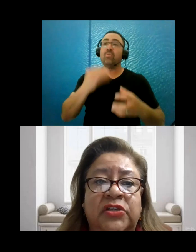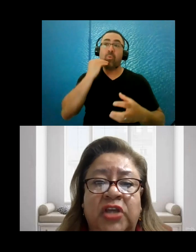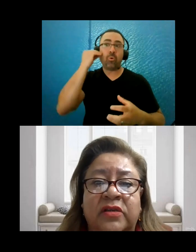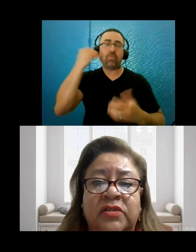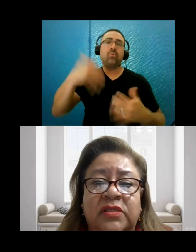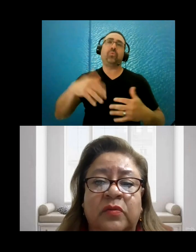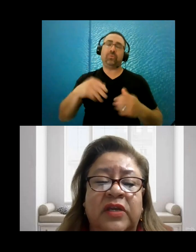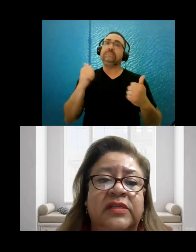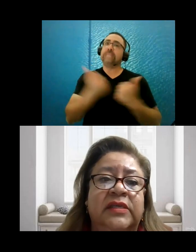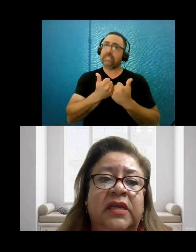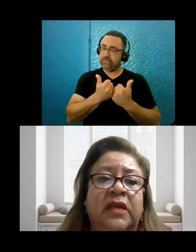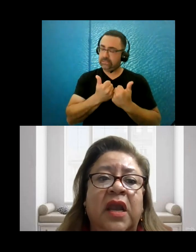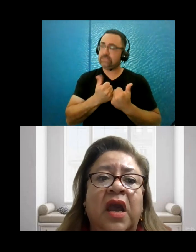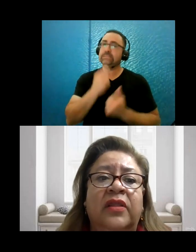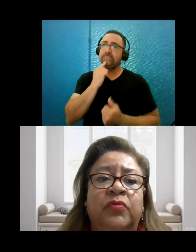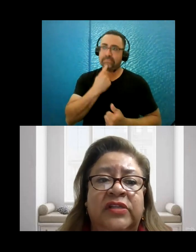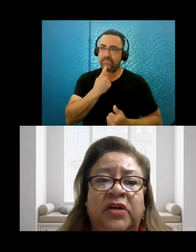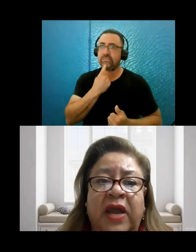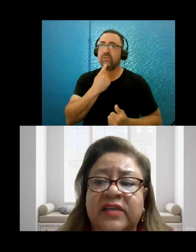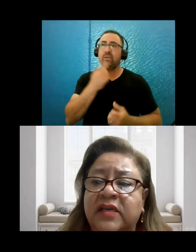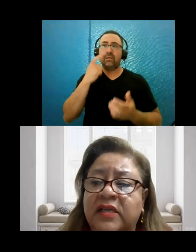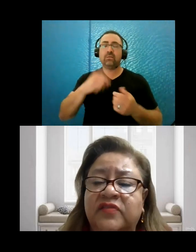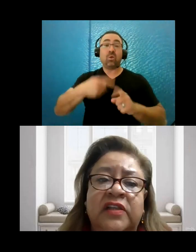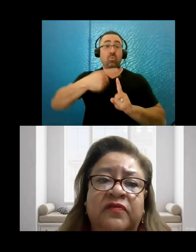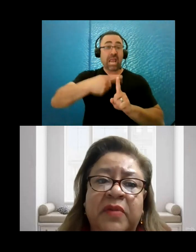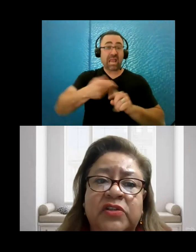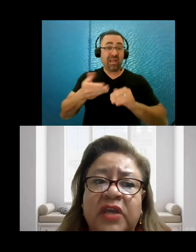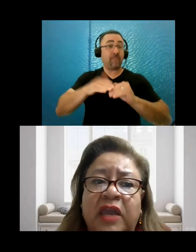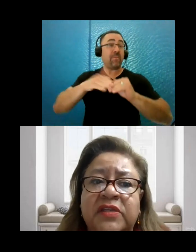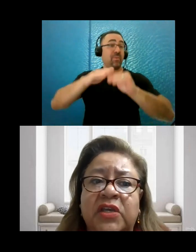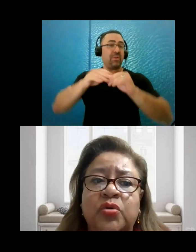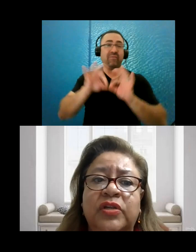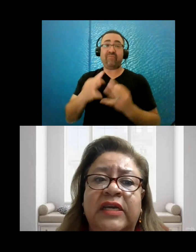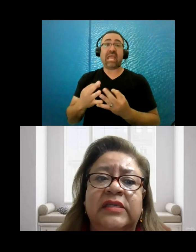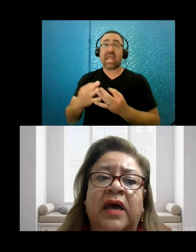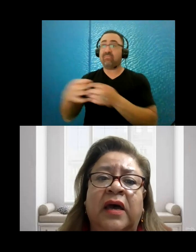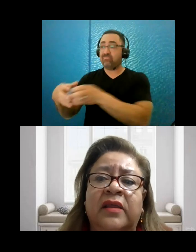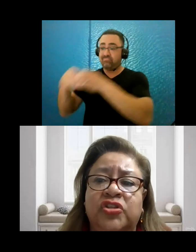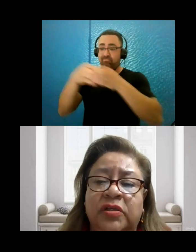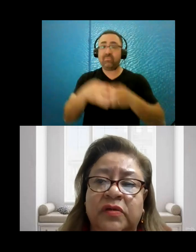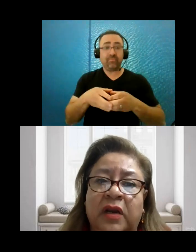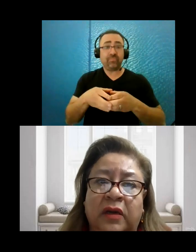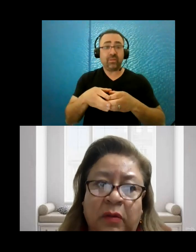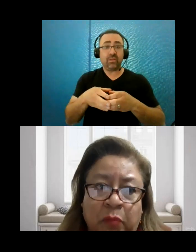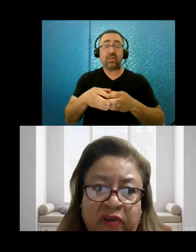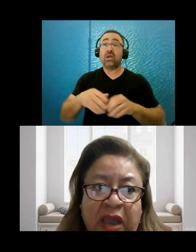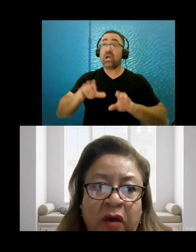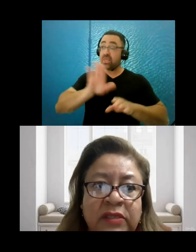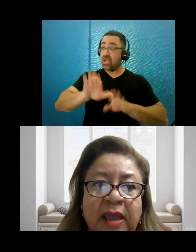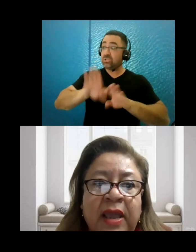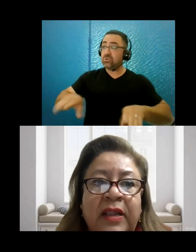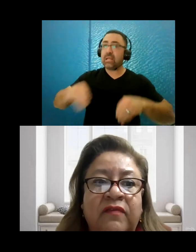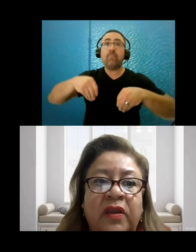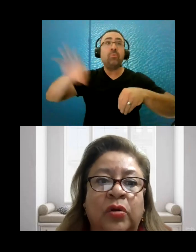of the main challenges that we are seeing. The rents are rising, and the families who came as a unit, their children are moving